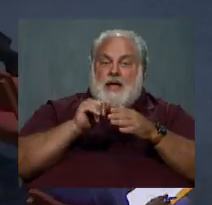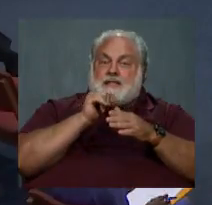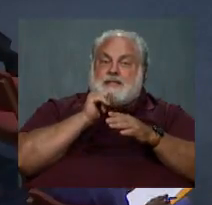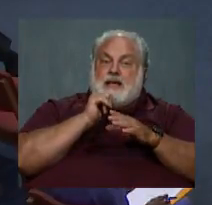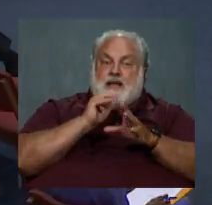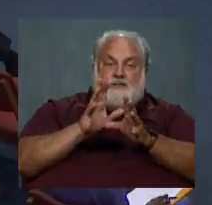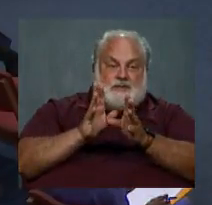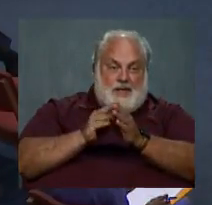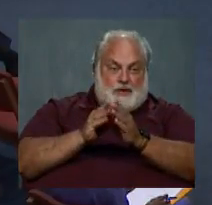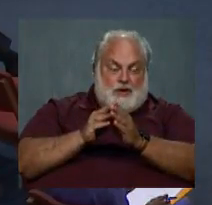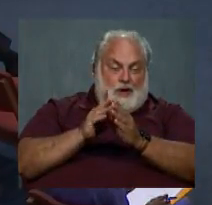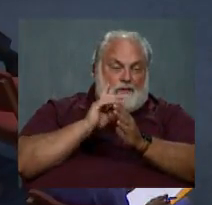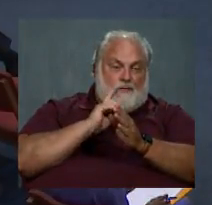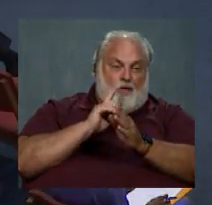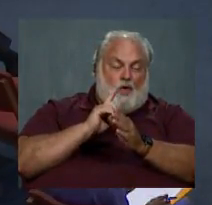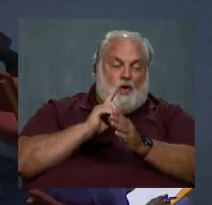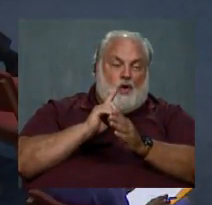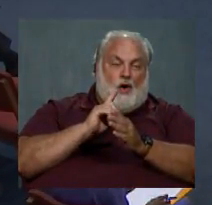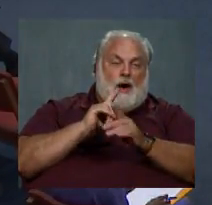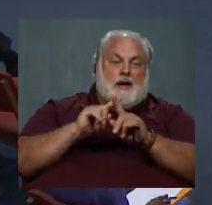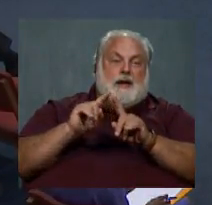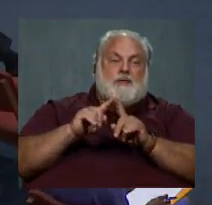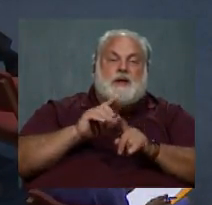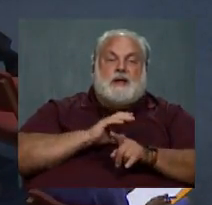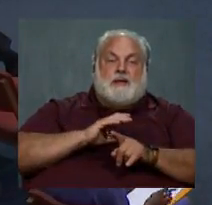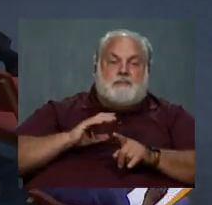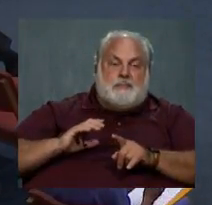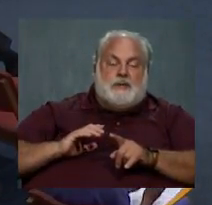hopefully, to take care of